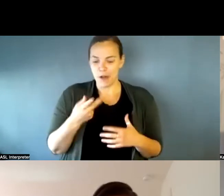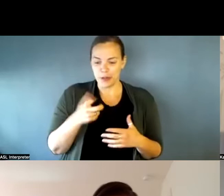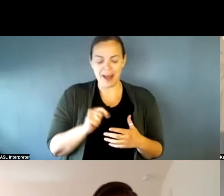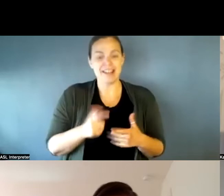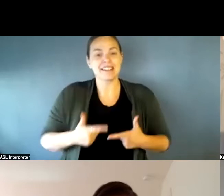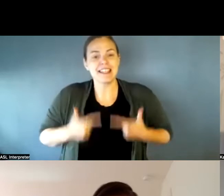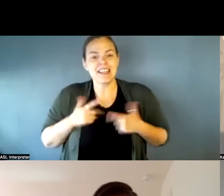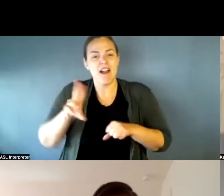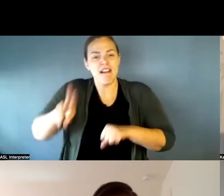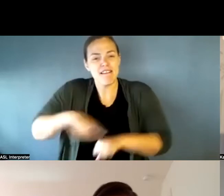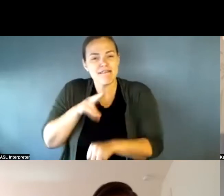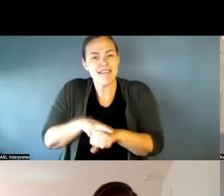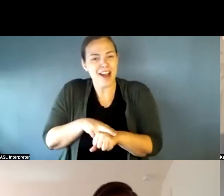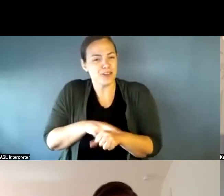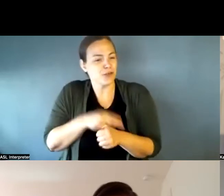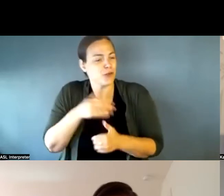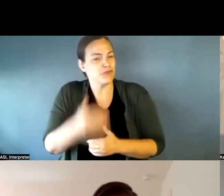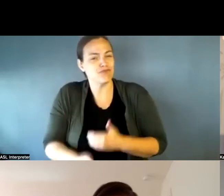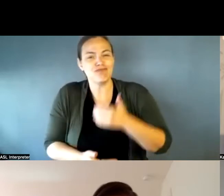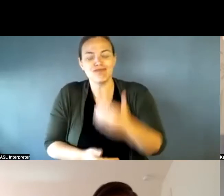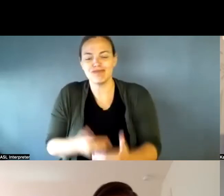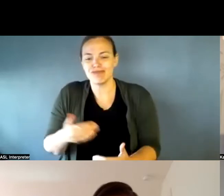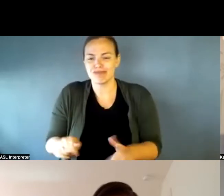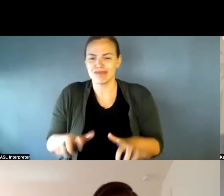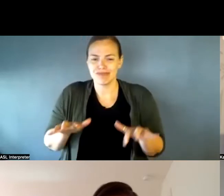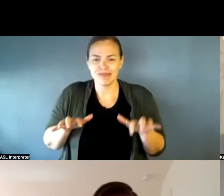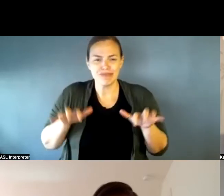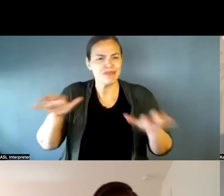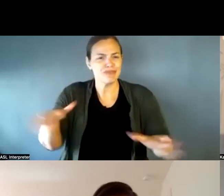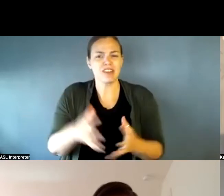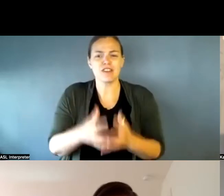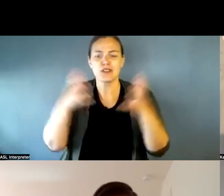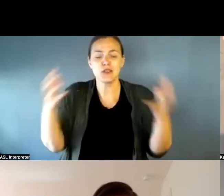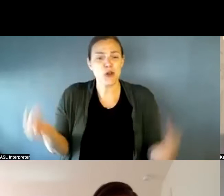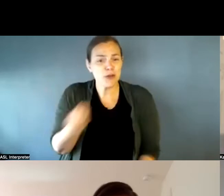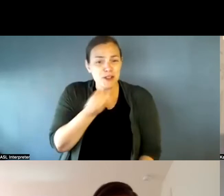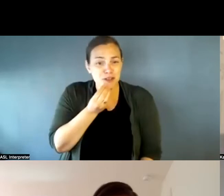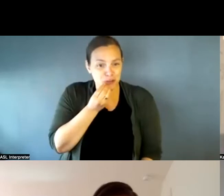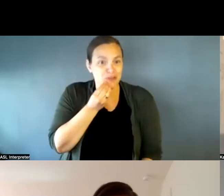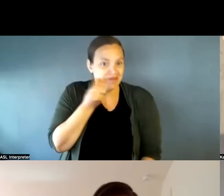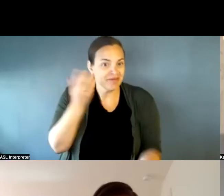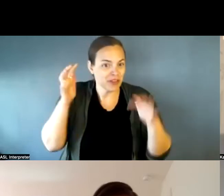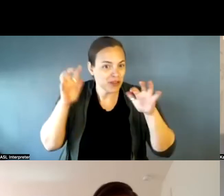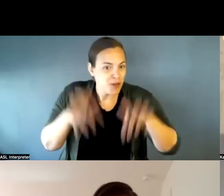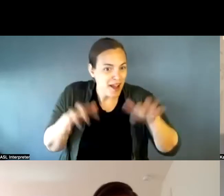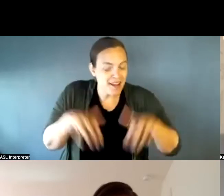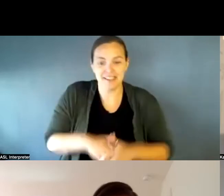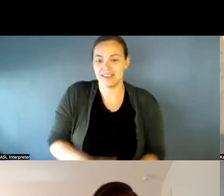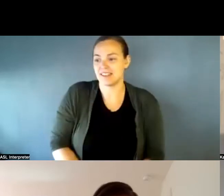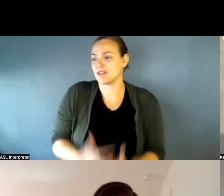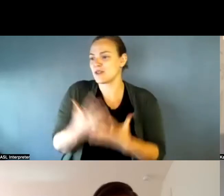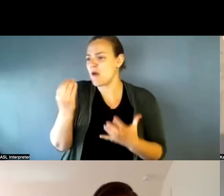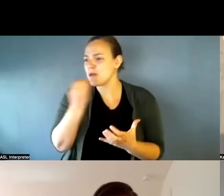own natural way. There's an abundance of food, which is in the form of rain. There's an abundance of food, which is in the form of